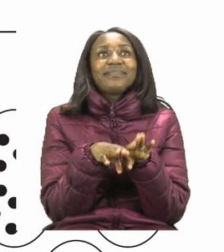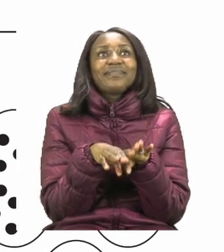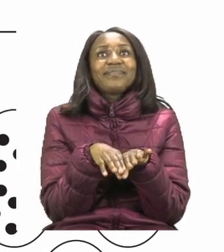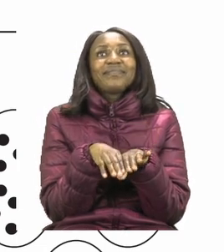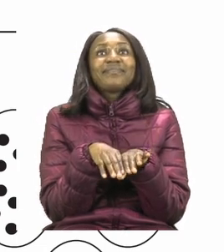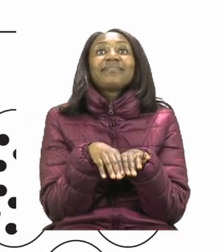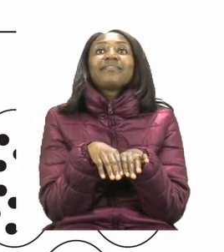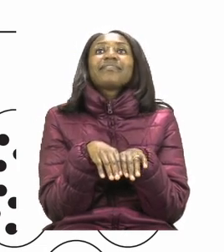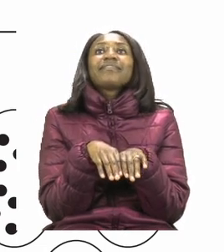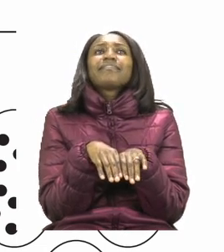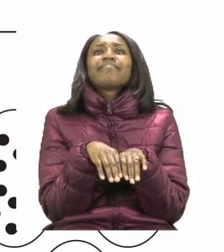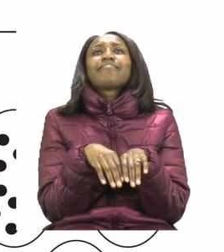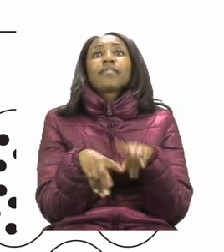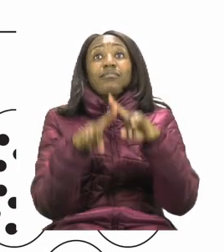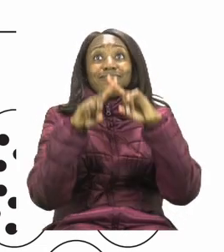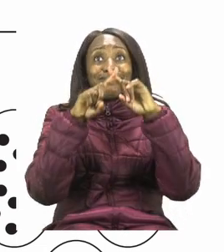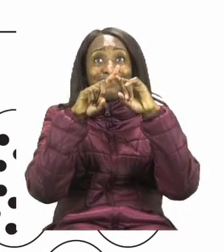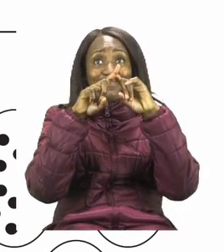a bit of